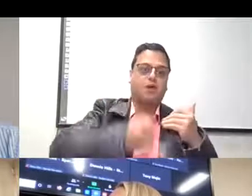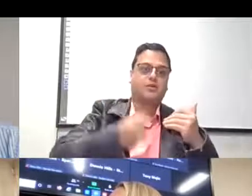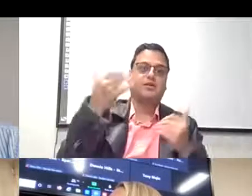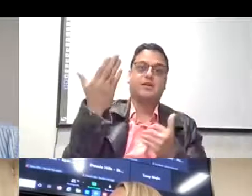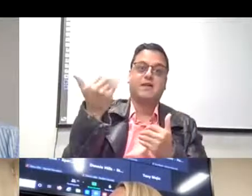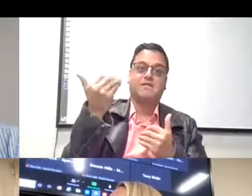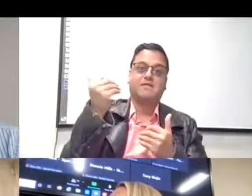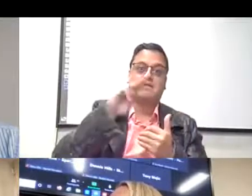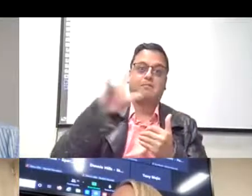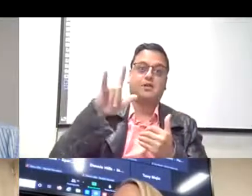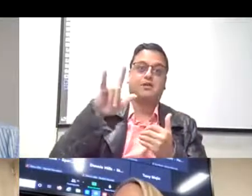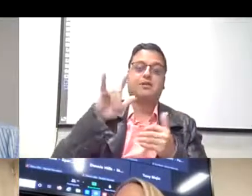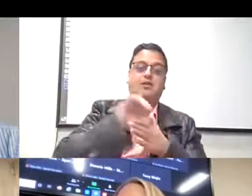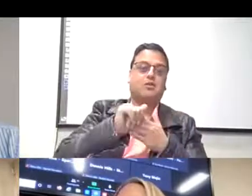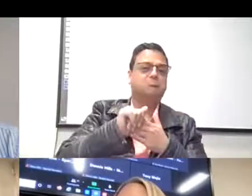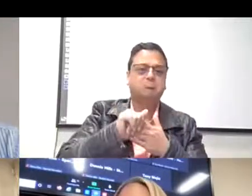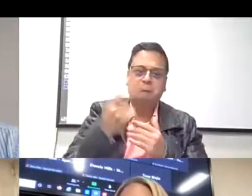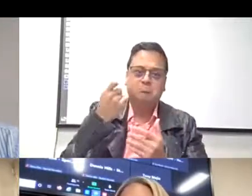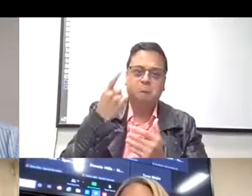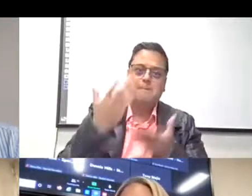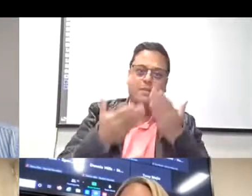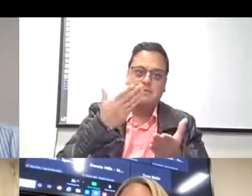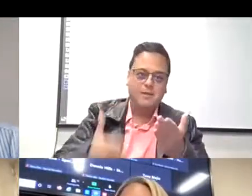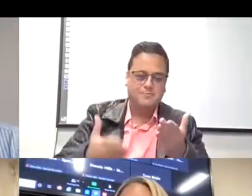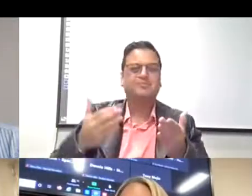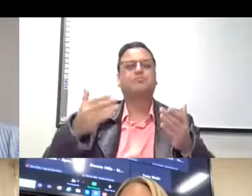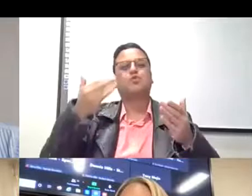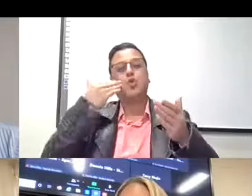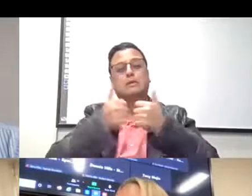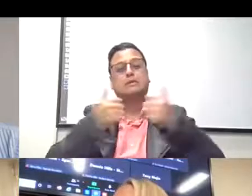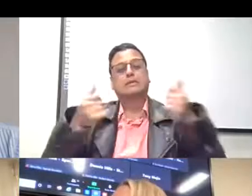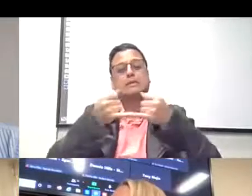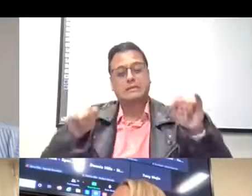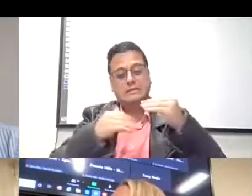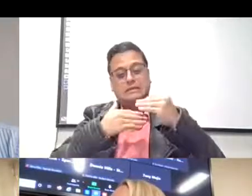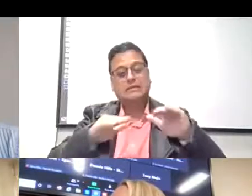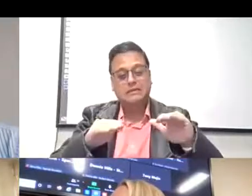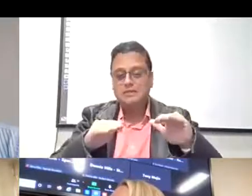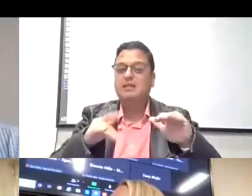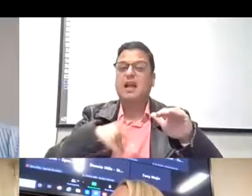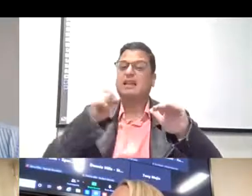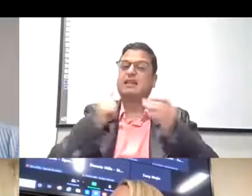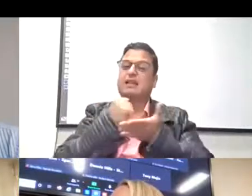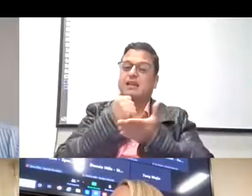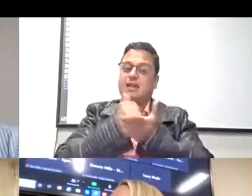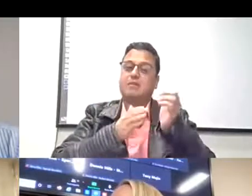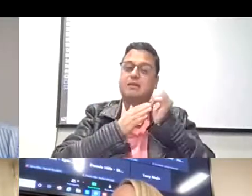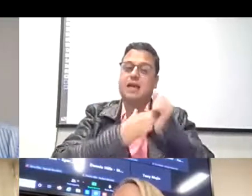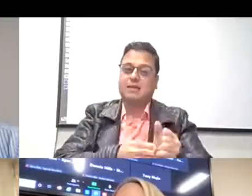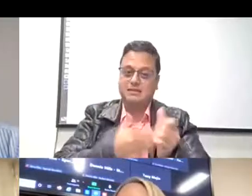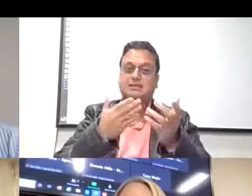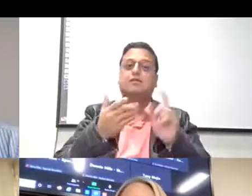maybe it does make sense, right? Drawing this line and where this line is I'm really looking for guidance from the district